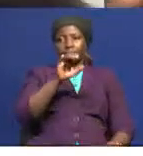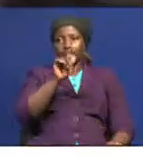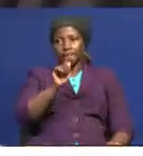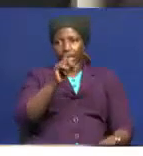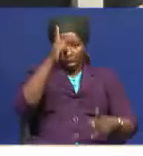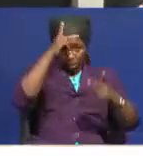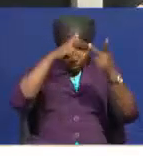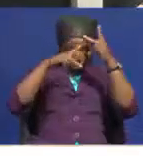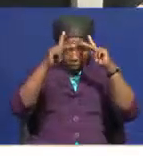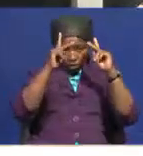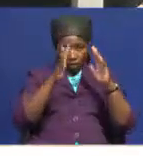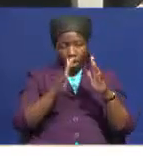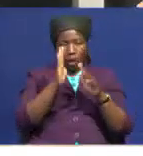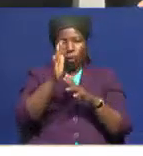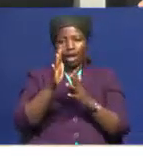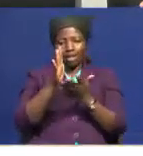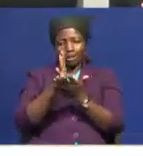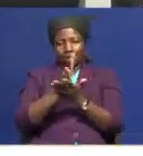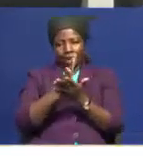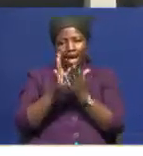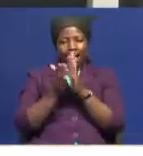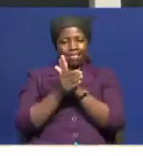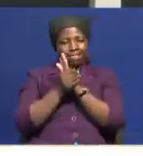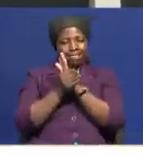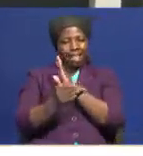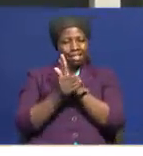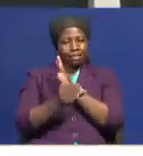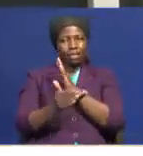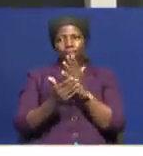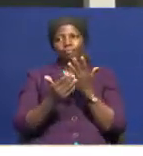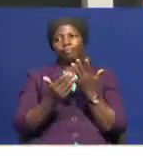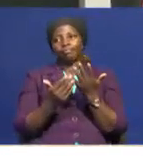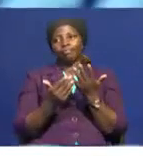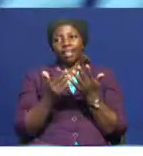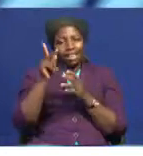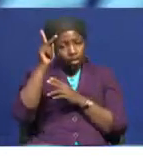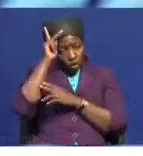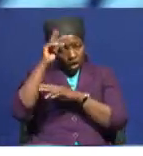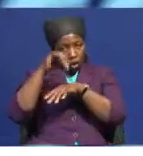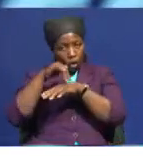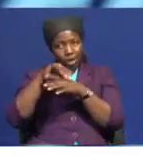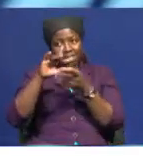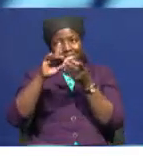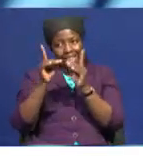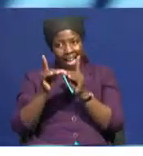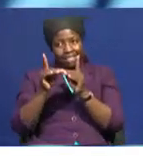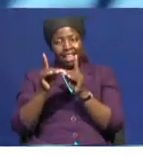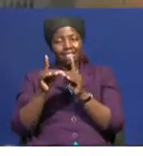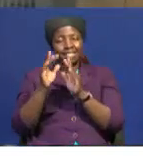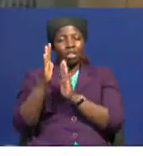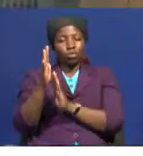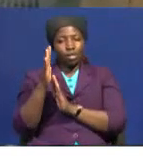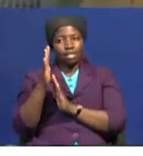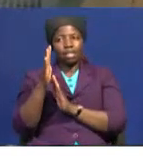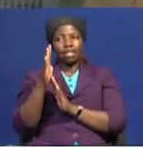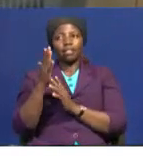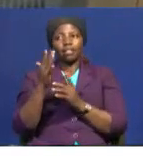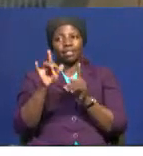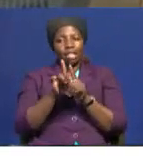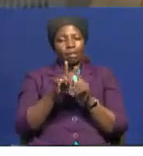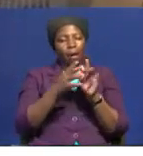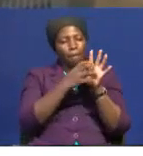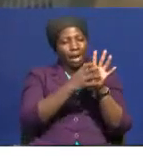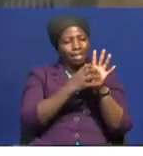professionals will be able to share their expertise on data security and privacy, while marketing professionals